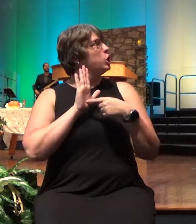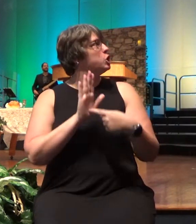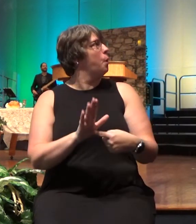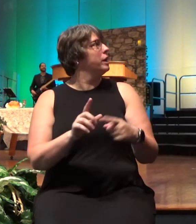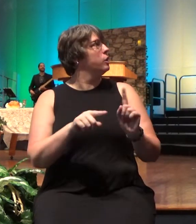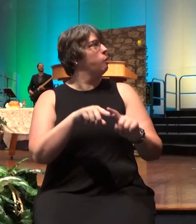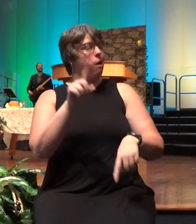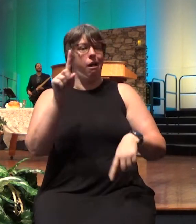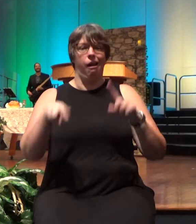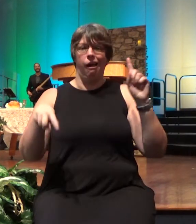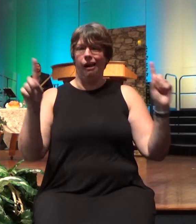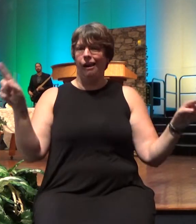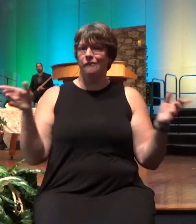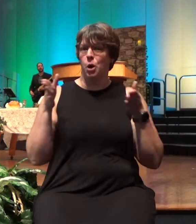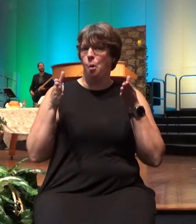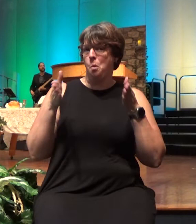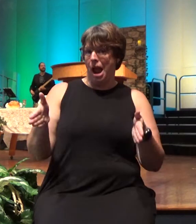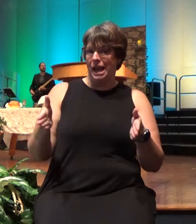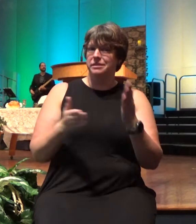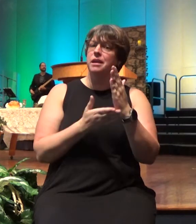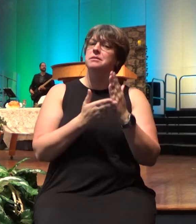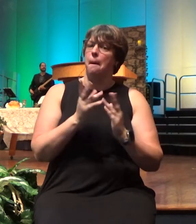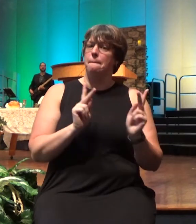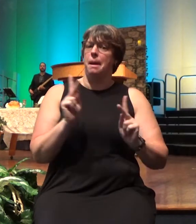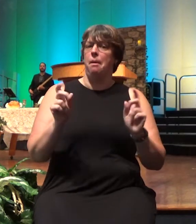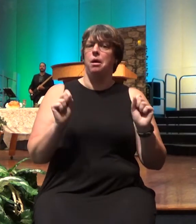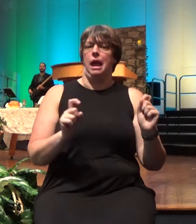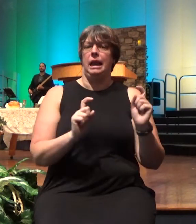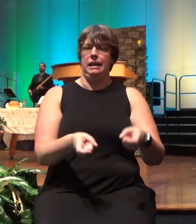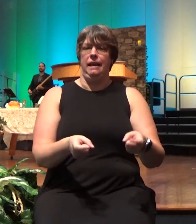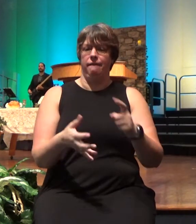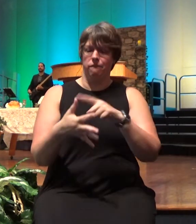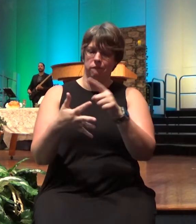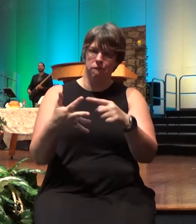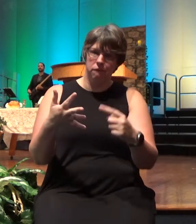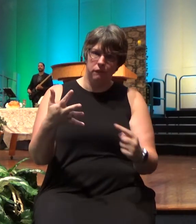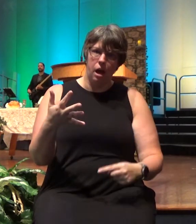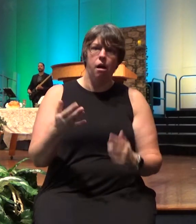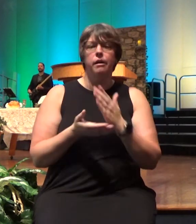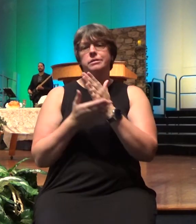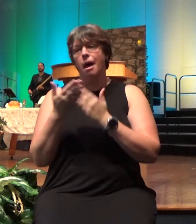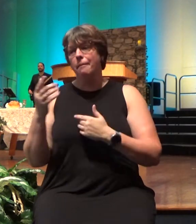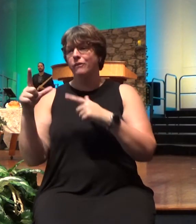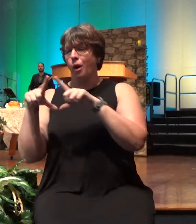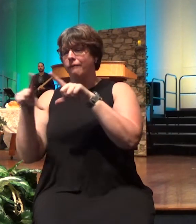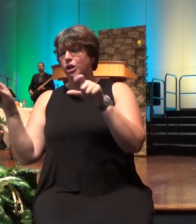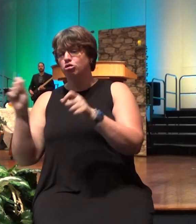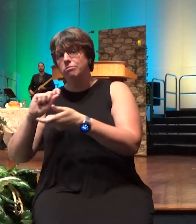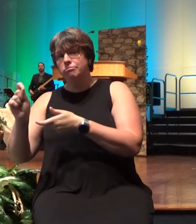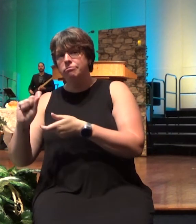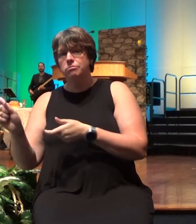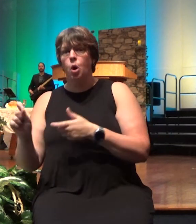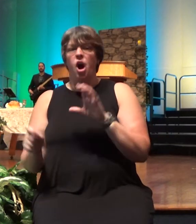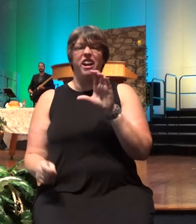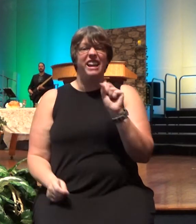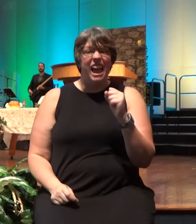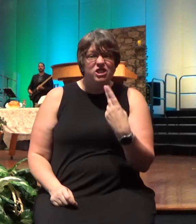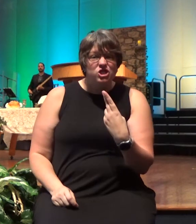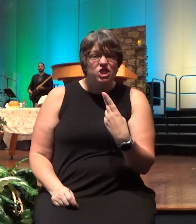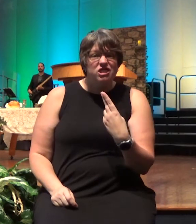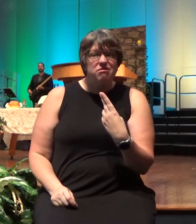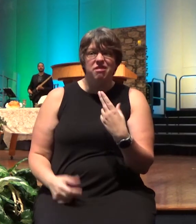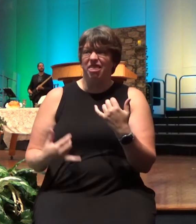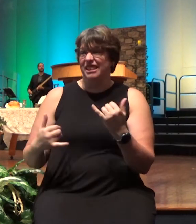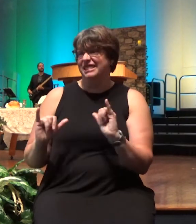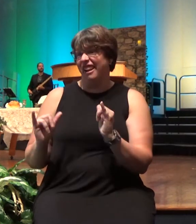is a sense of lack and limitation that says, I can only give so much. But you know, the more you give, the more you receive, and then that equips you